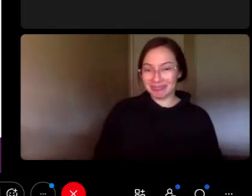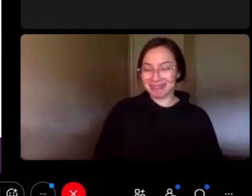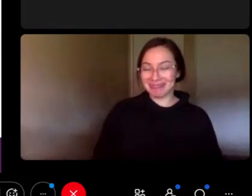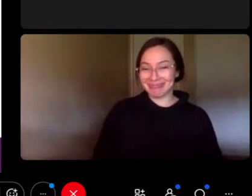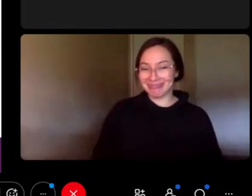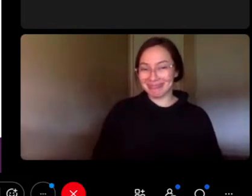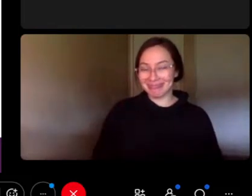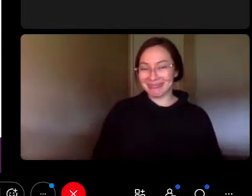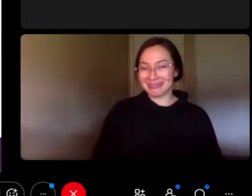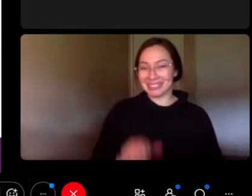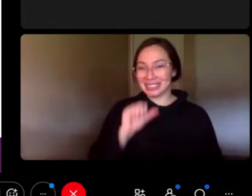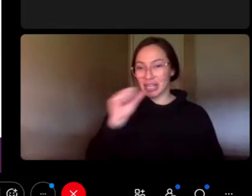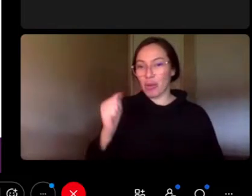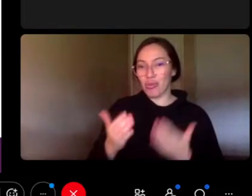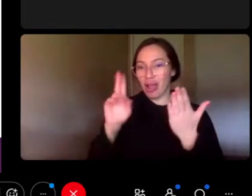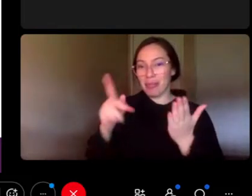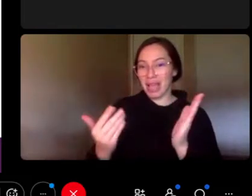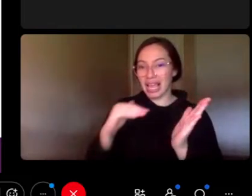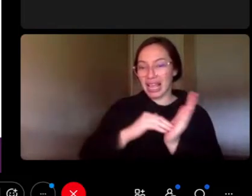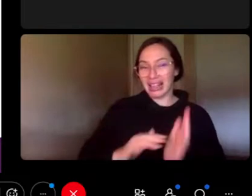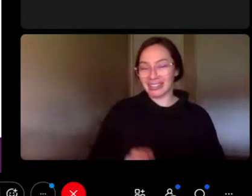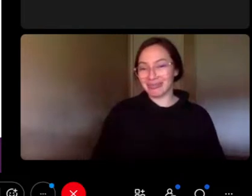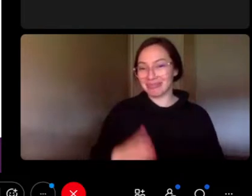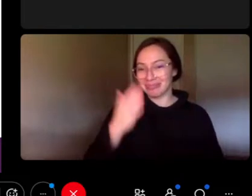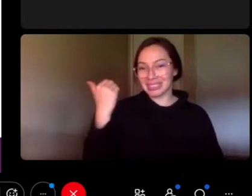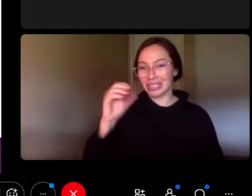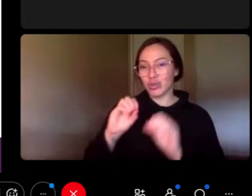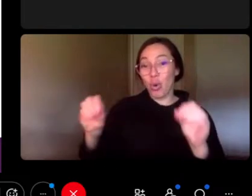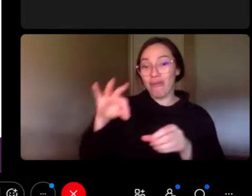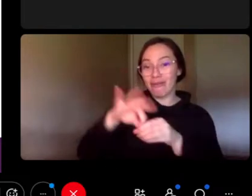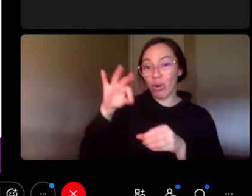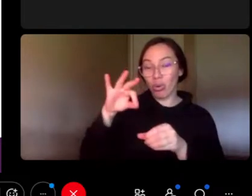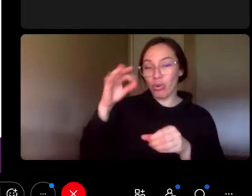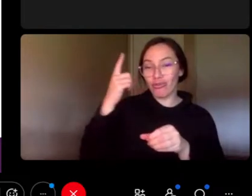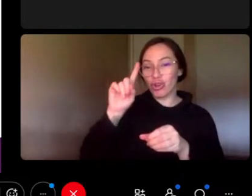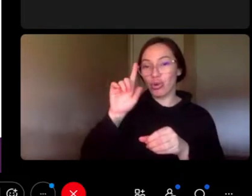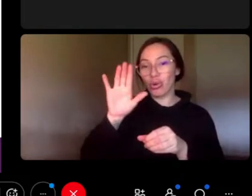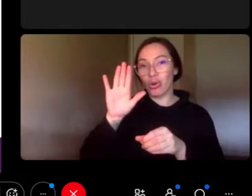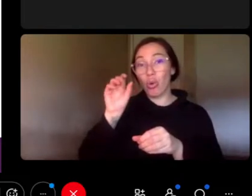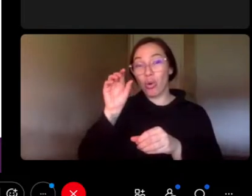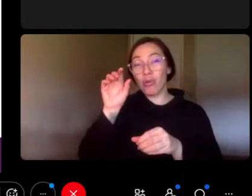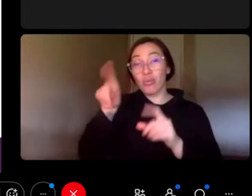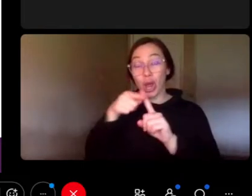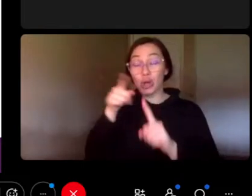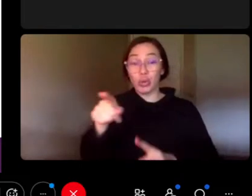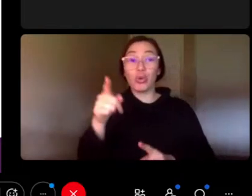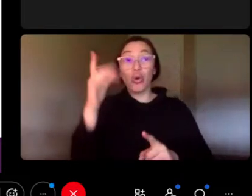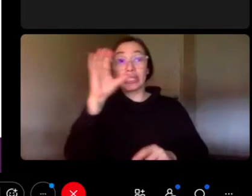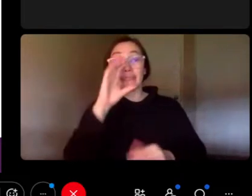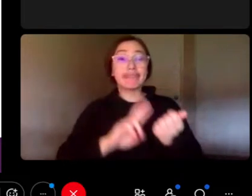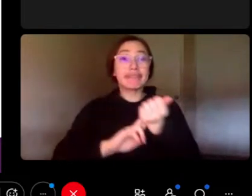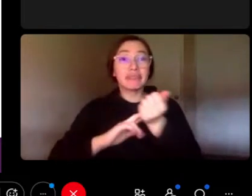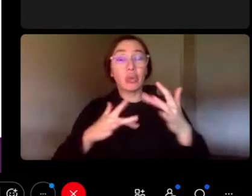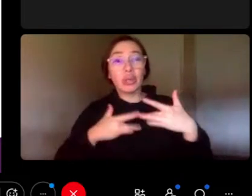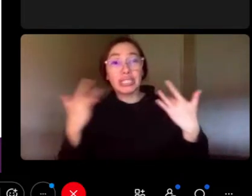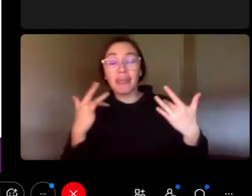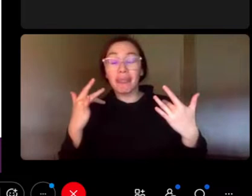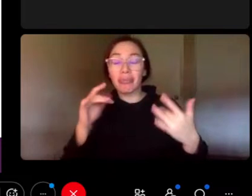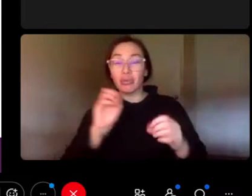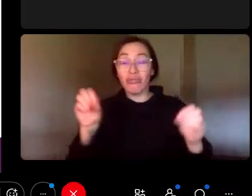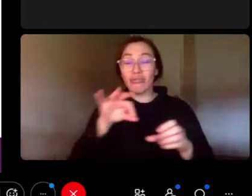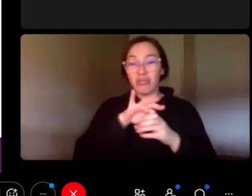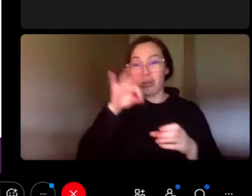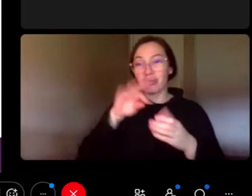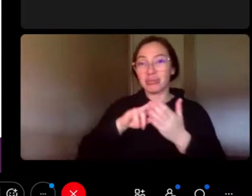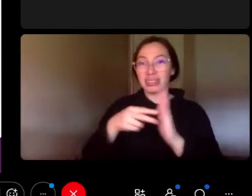brought back for consideration. That's the case where you don't have a vote, where you're seeking board consensus. that was birthed as single interest. Nobody else wants to